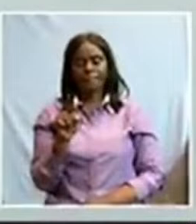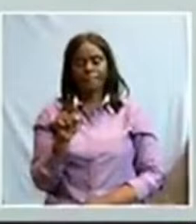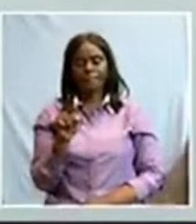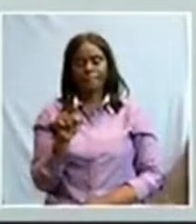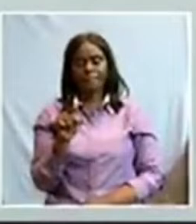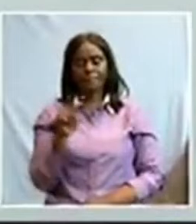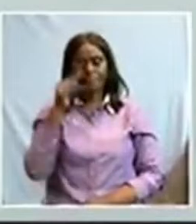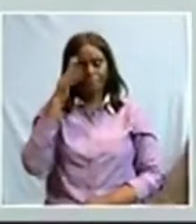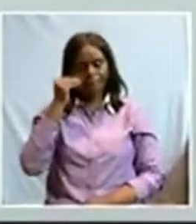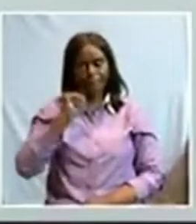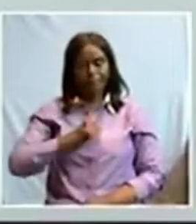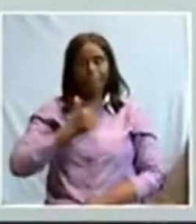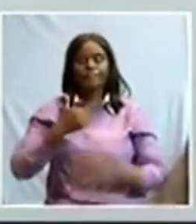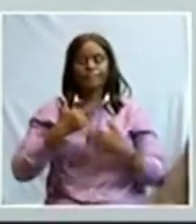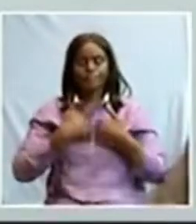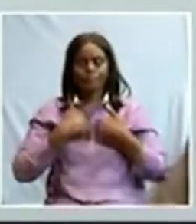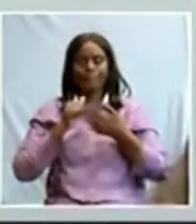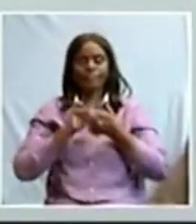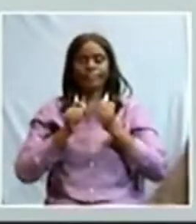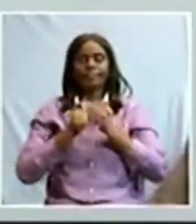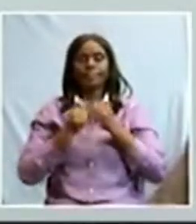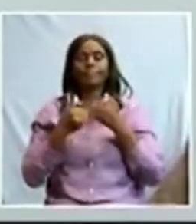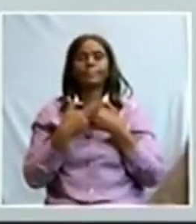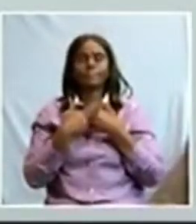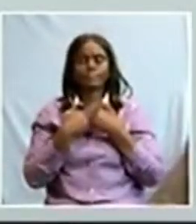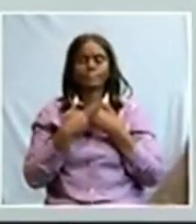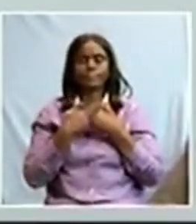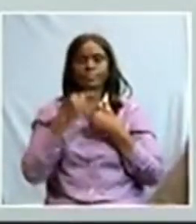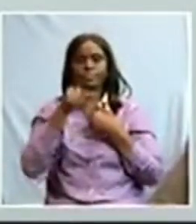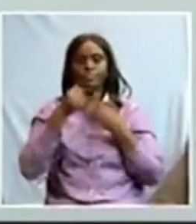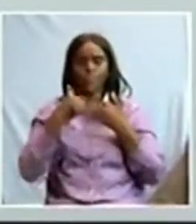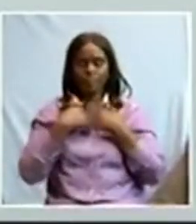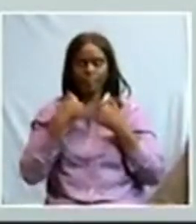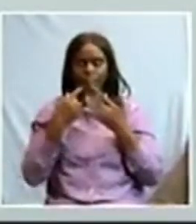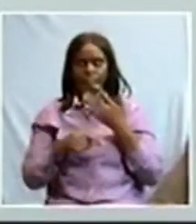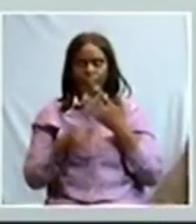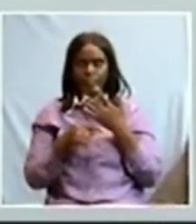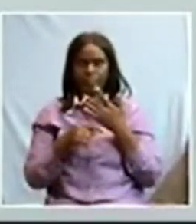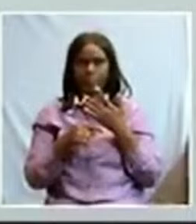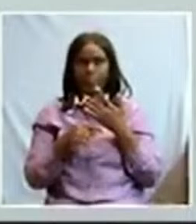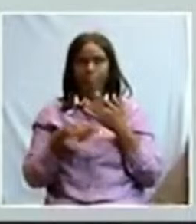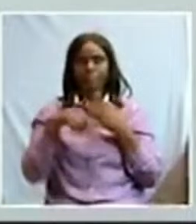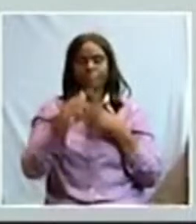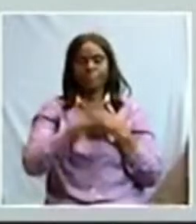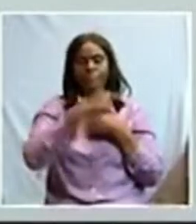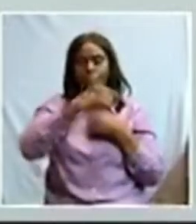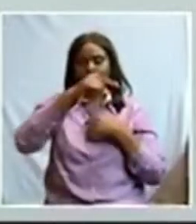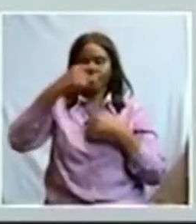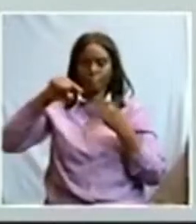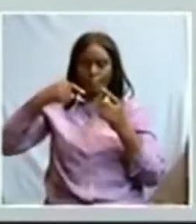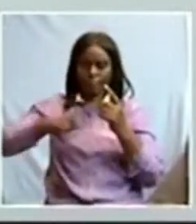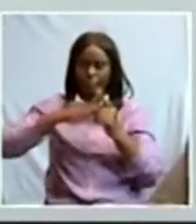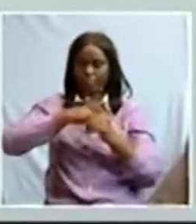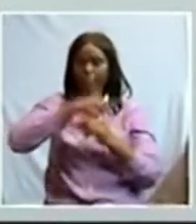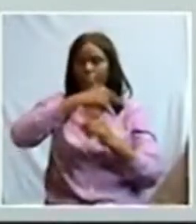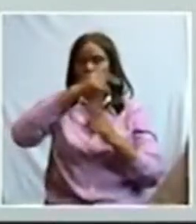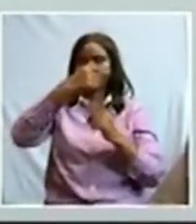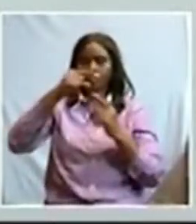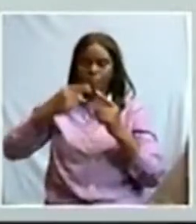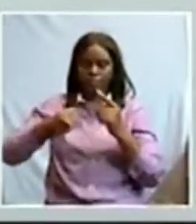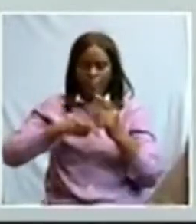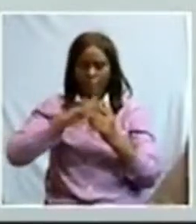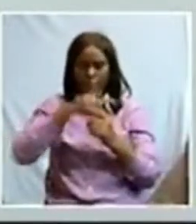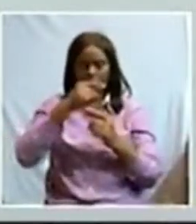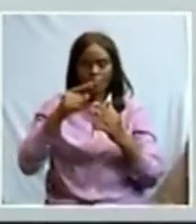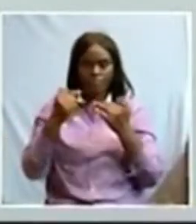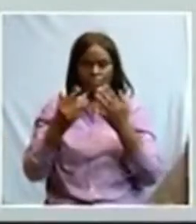No wonder we have a problem. You have been meandering, going around,